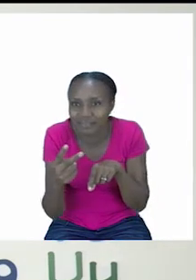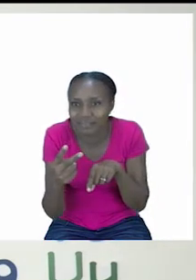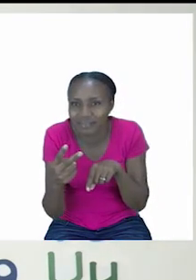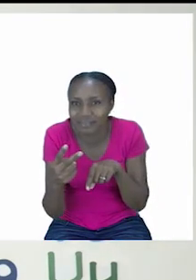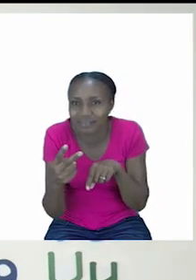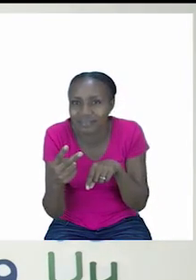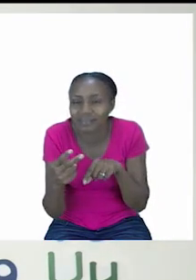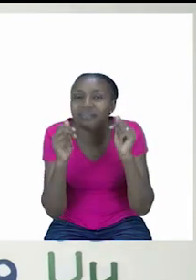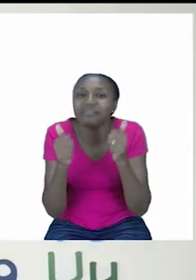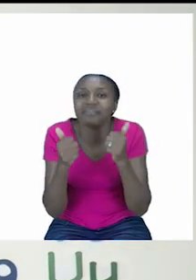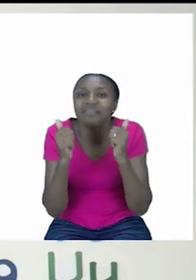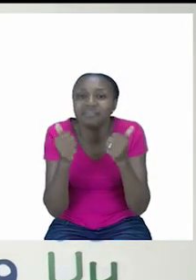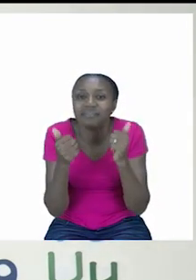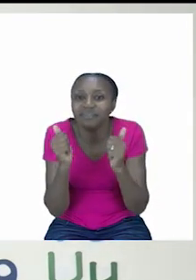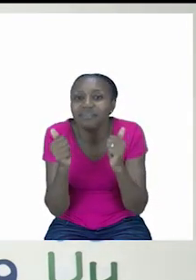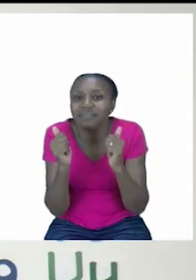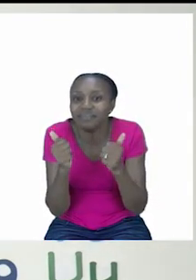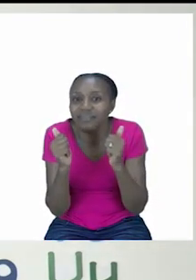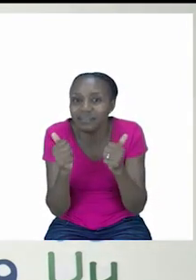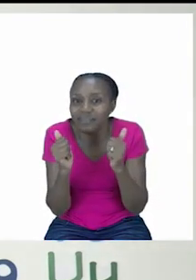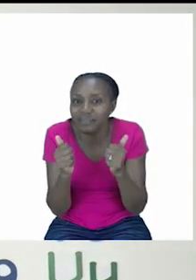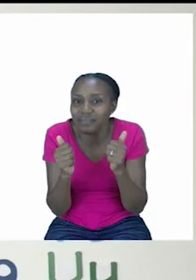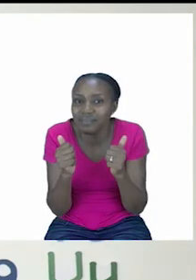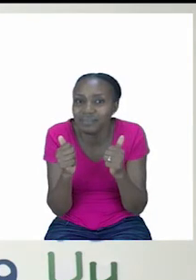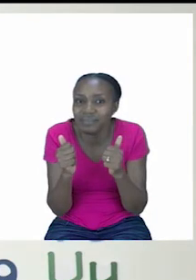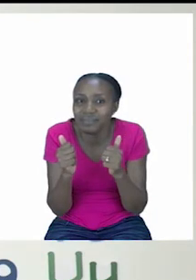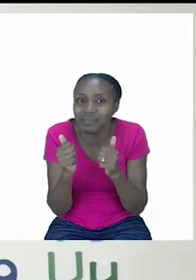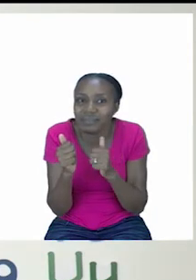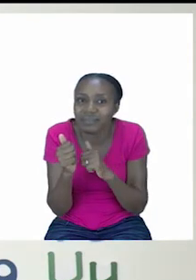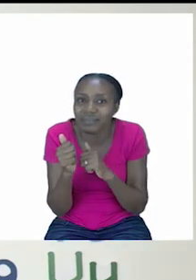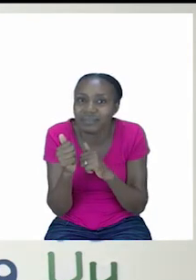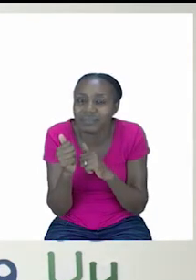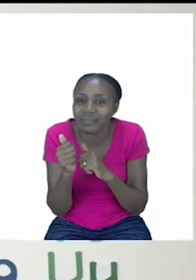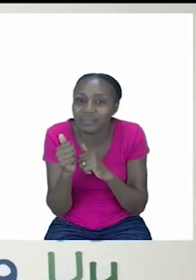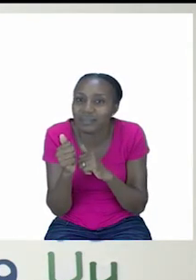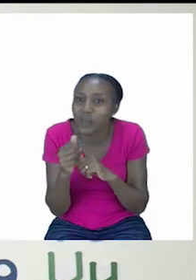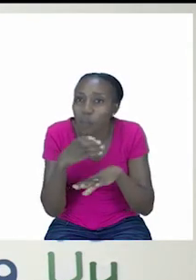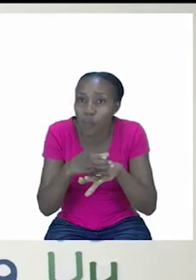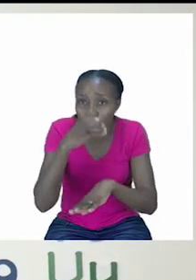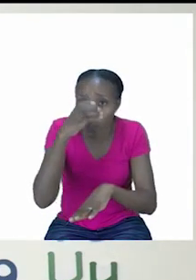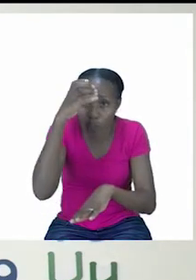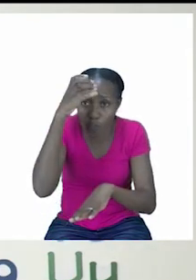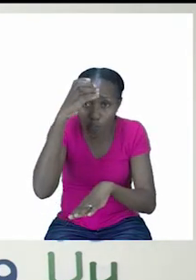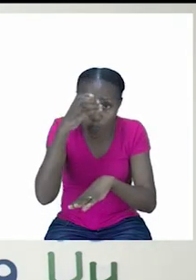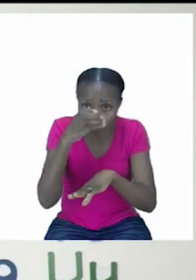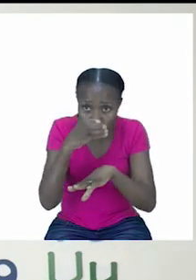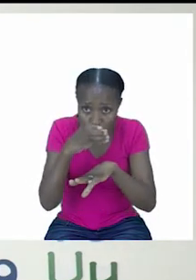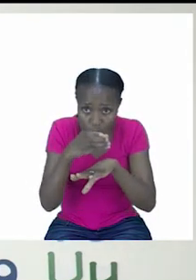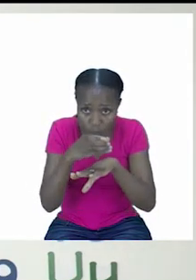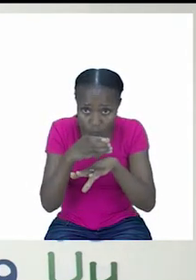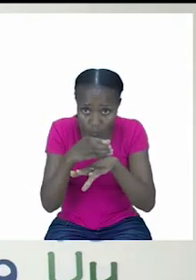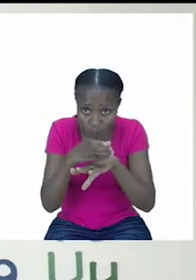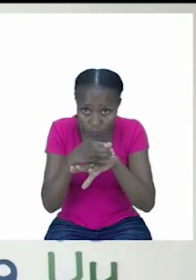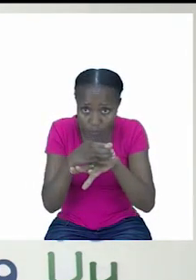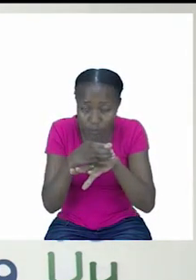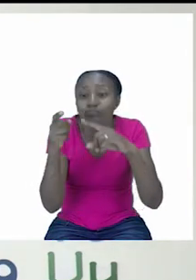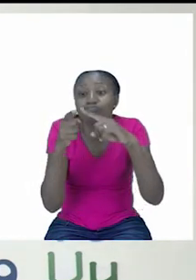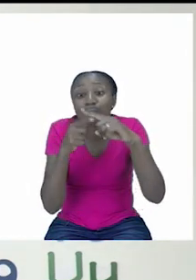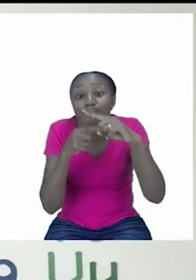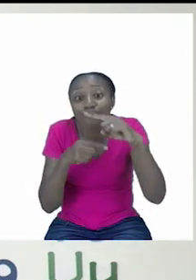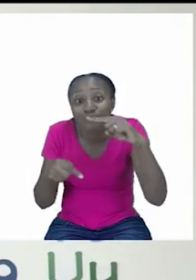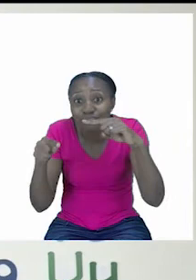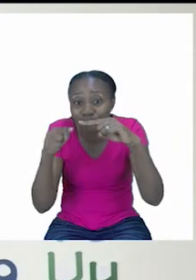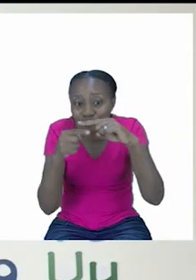Very good. And then our glass can be the shape of a circle at